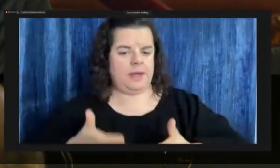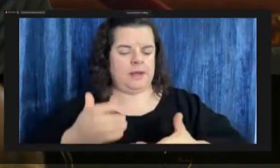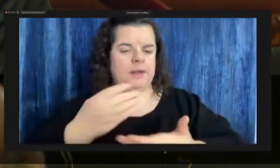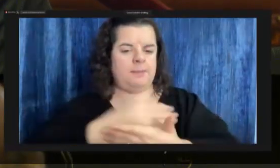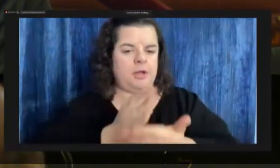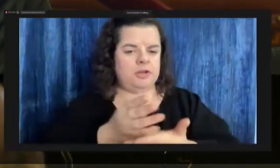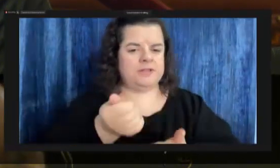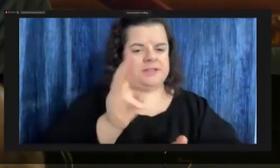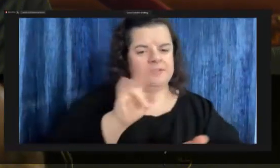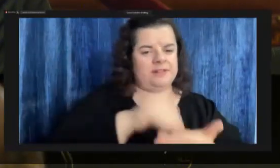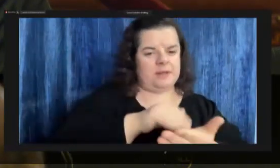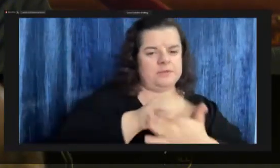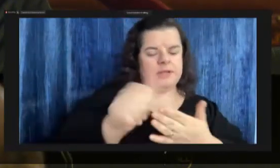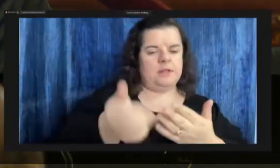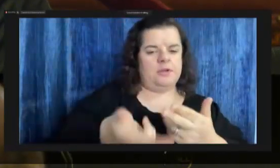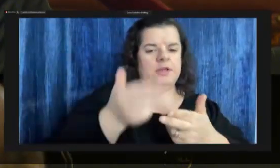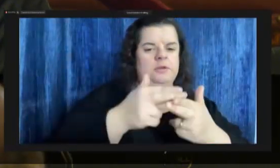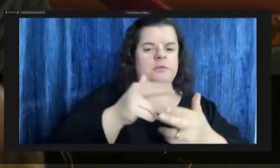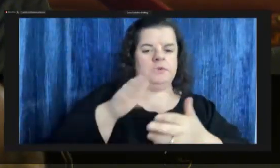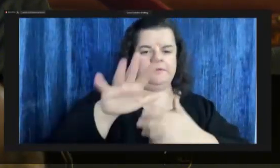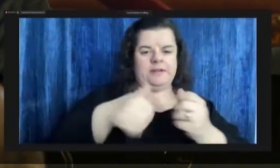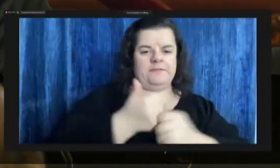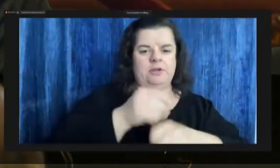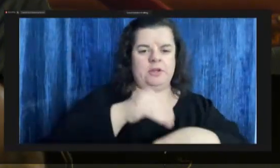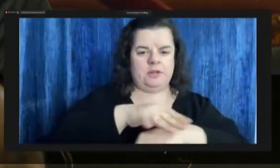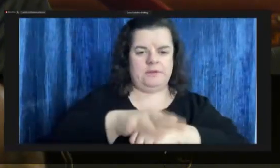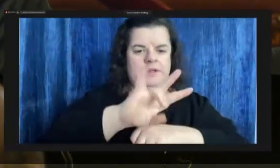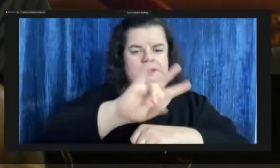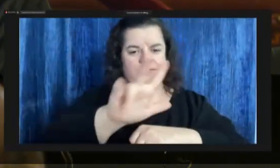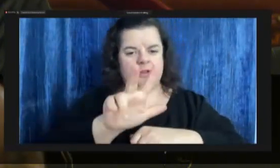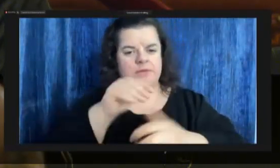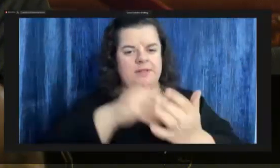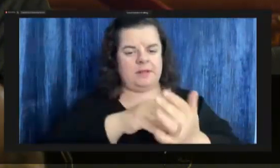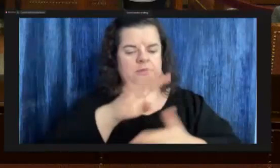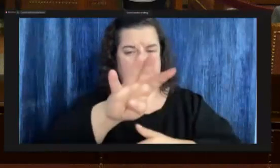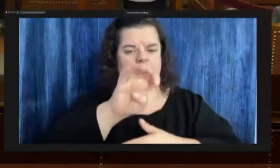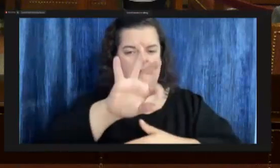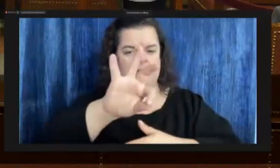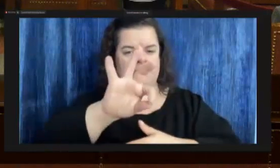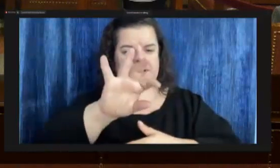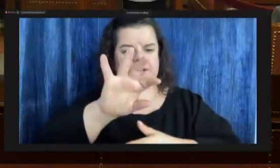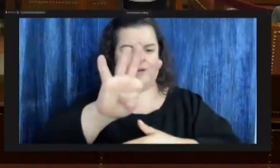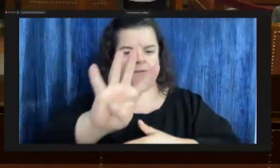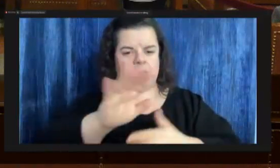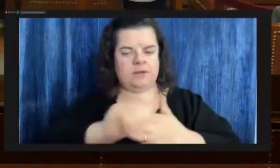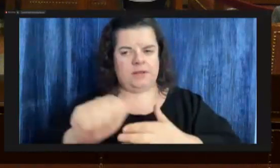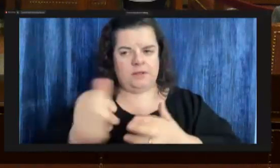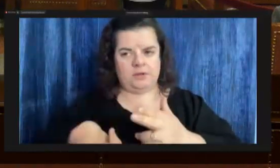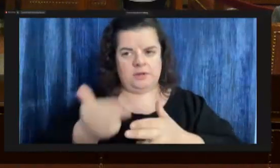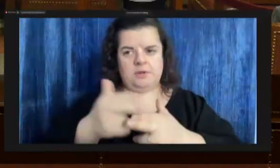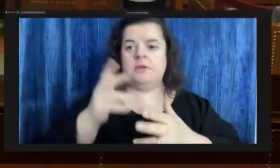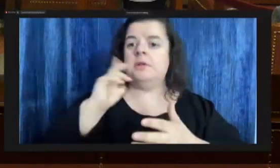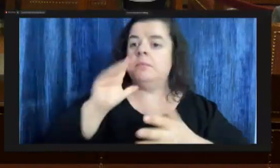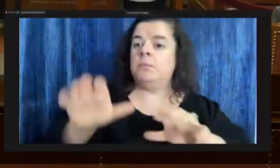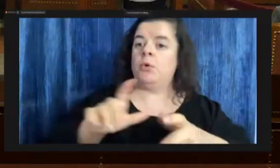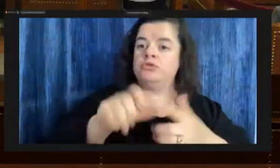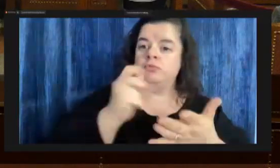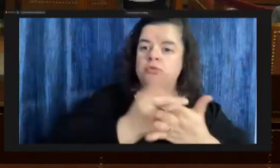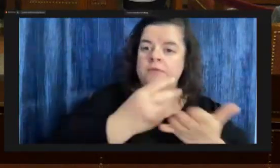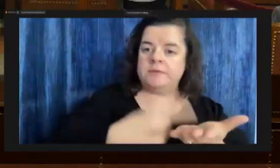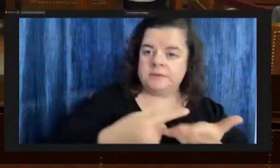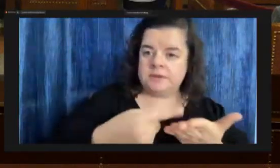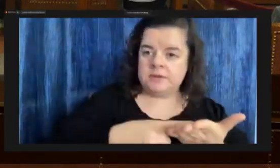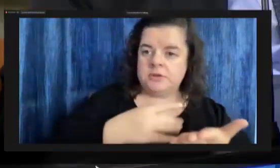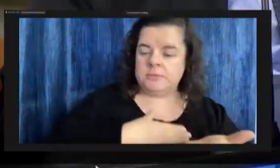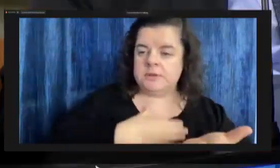$17,653 increase in 2024 with a five-year impact of $73,494 increase. Motion to approve. Discussion, second, please. Discussion,